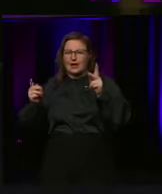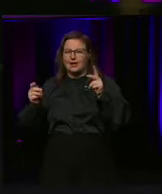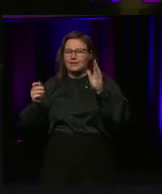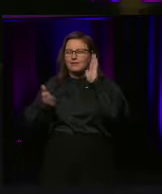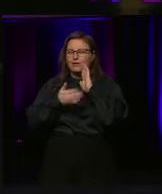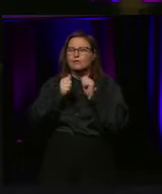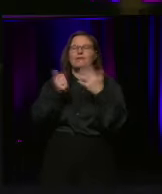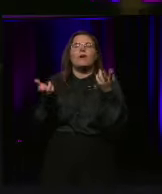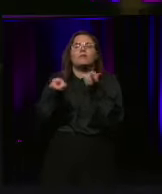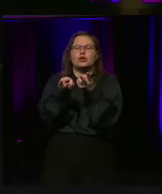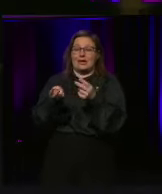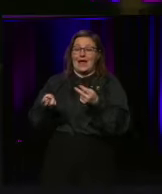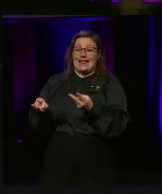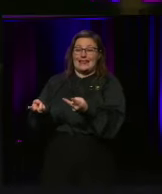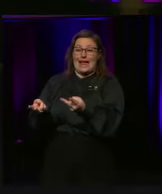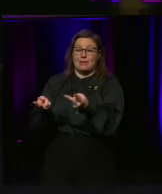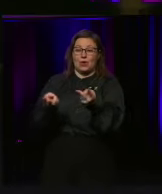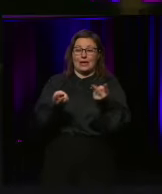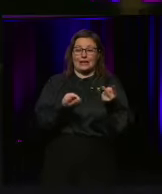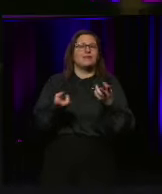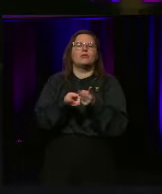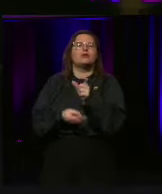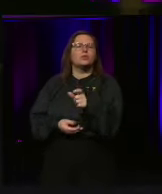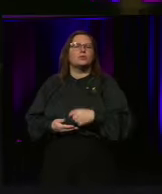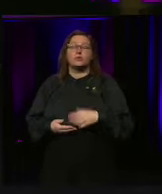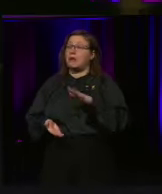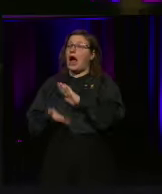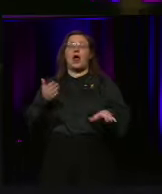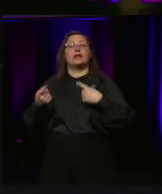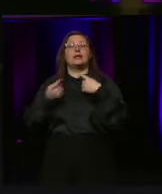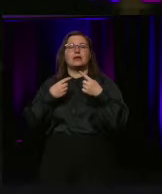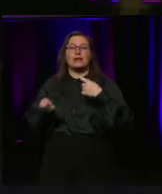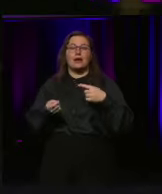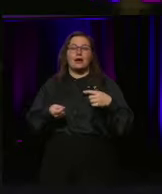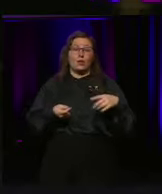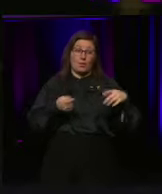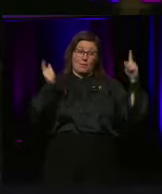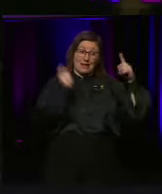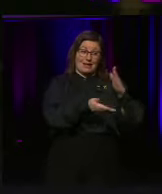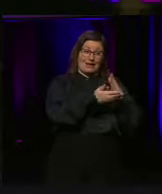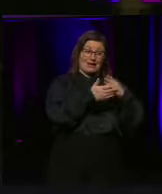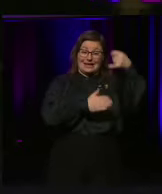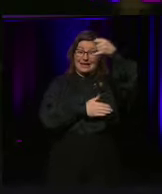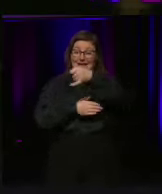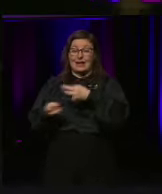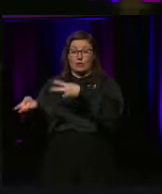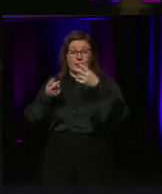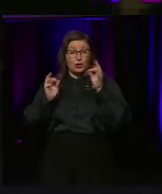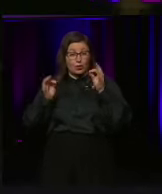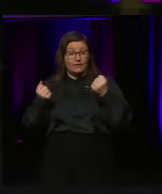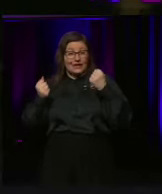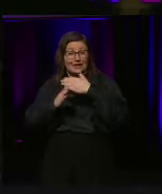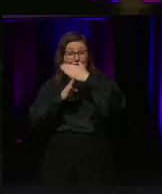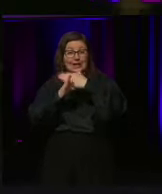is democracy, and we don't discuss the importance of human rights for democracy, because democracy seems to be